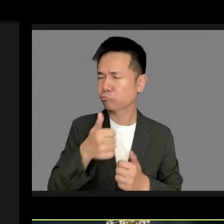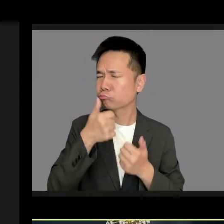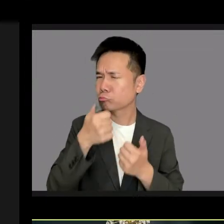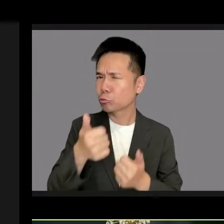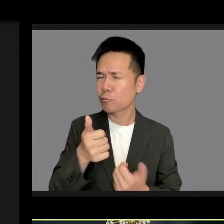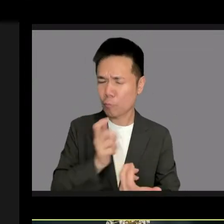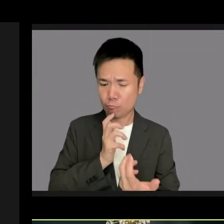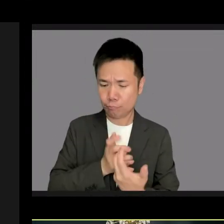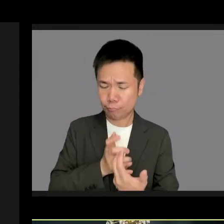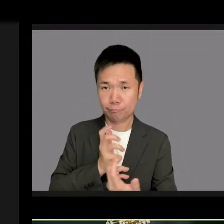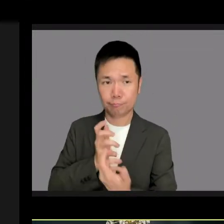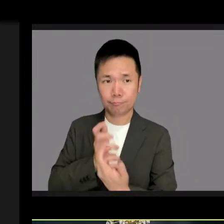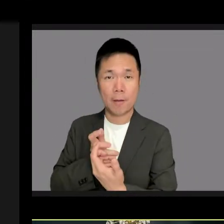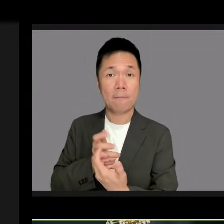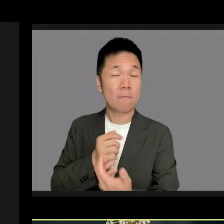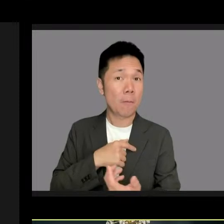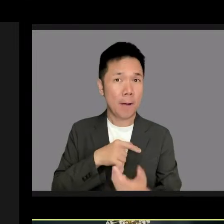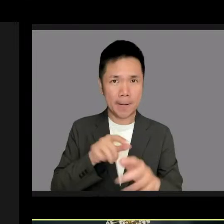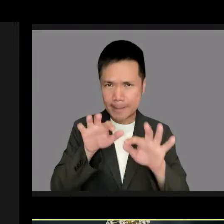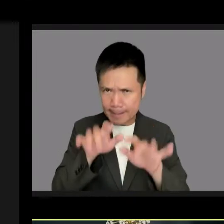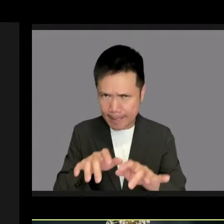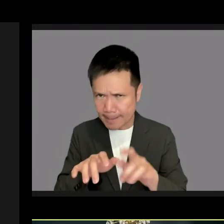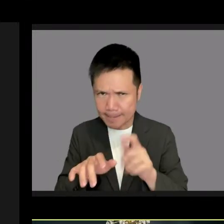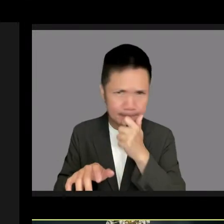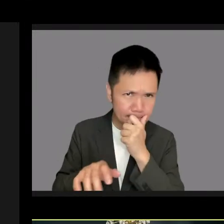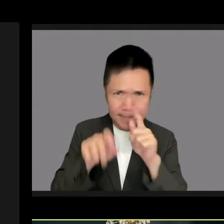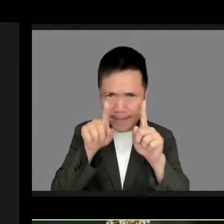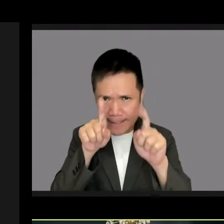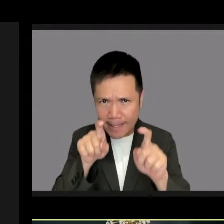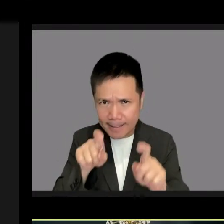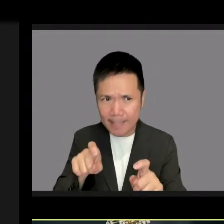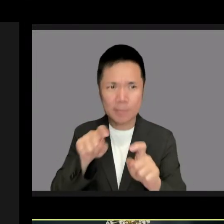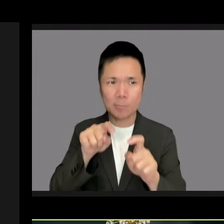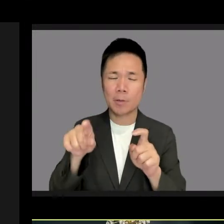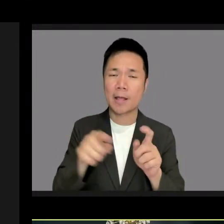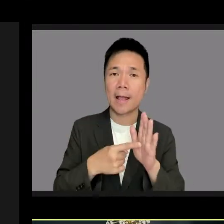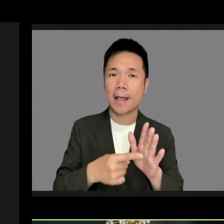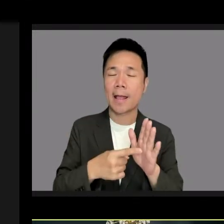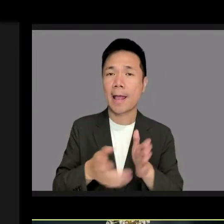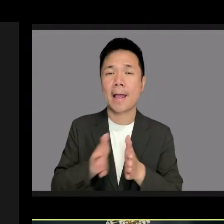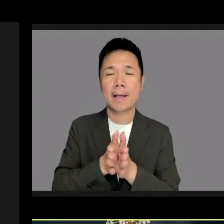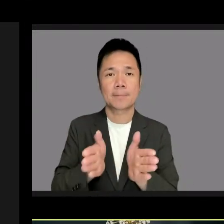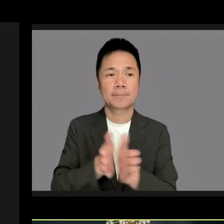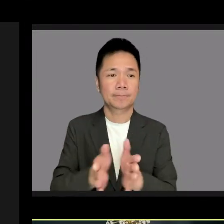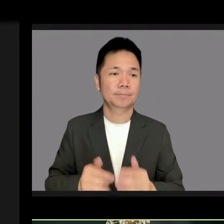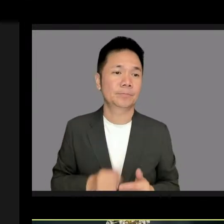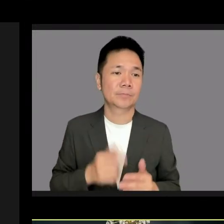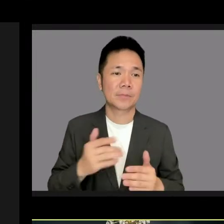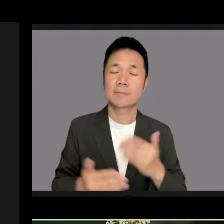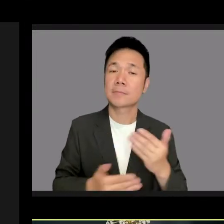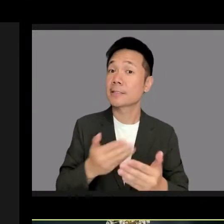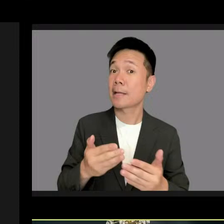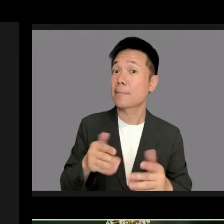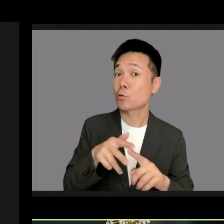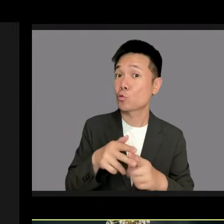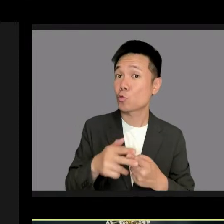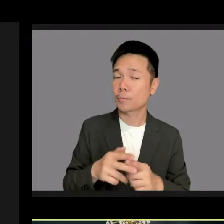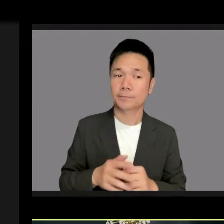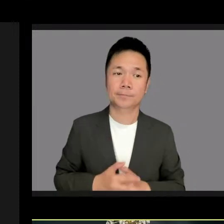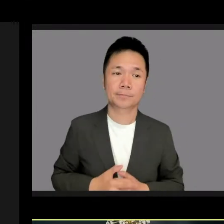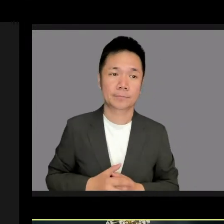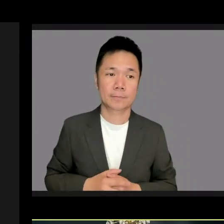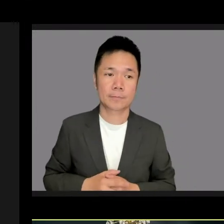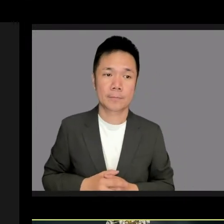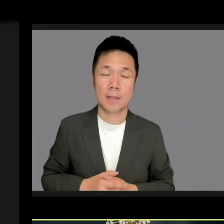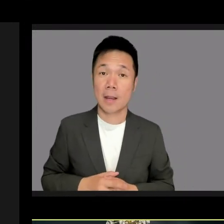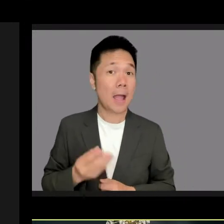for with manual testing. We're going to go through some manual testing basics, some practical steps and tools that you can utilize, and then